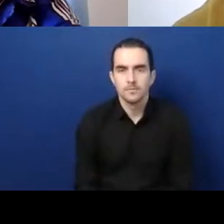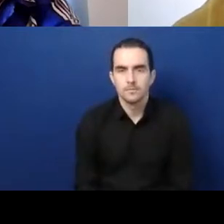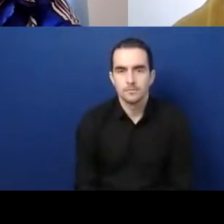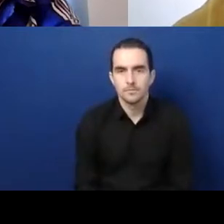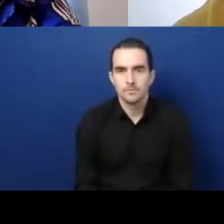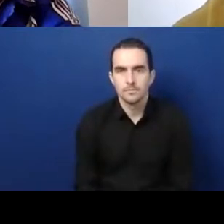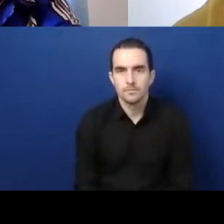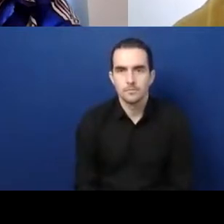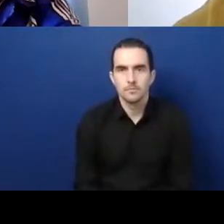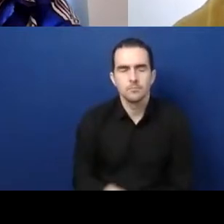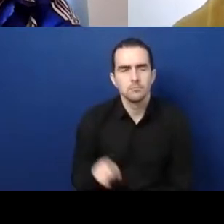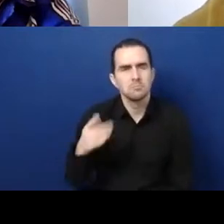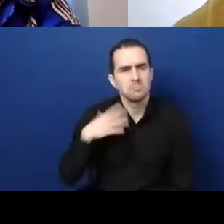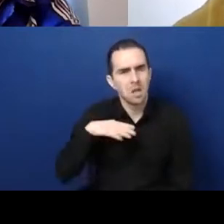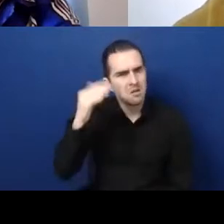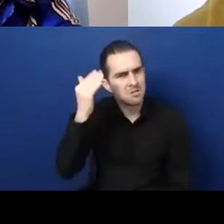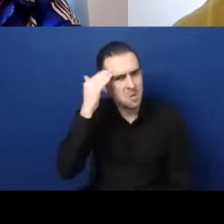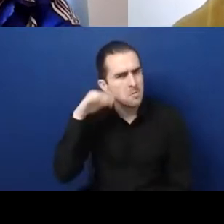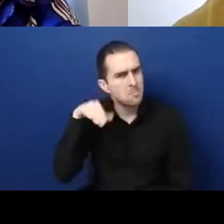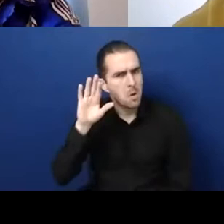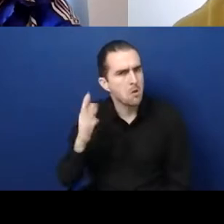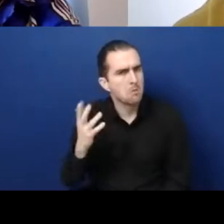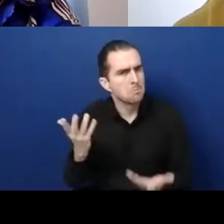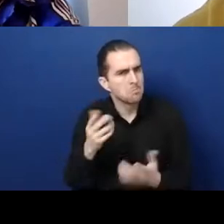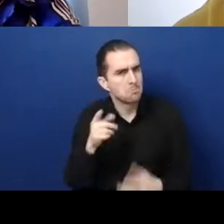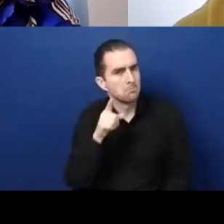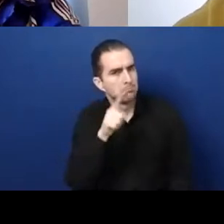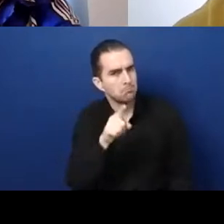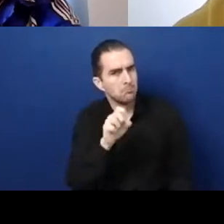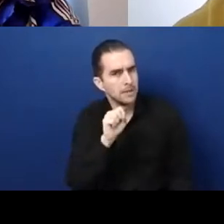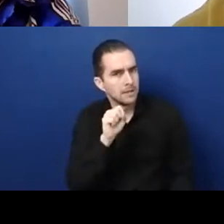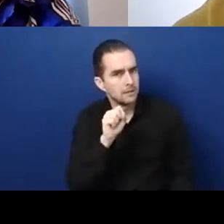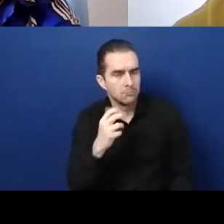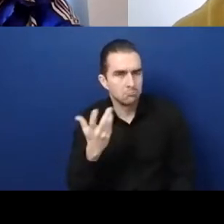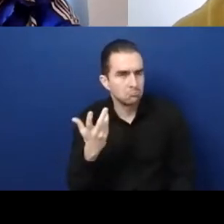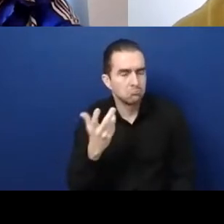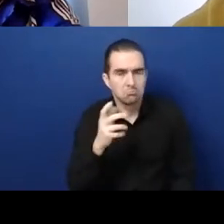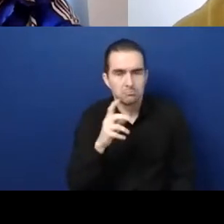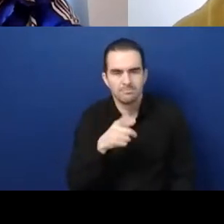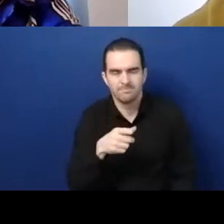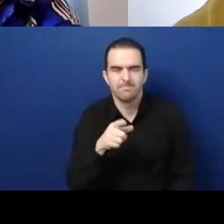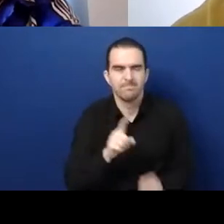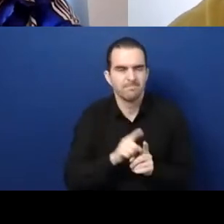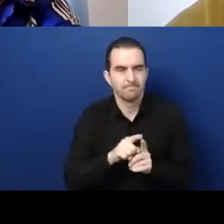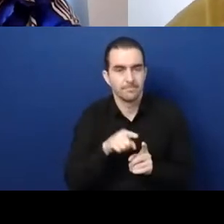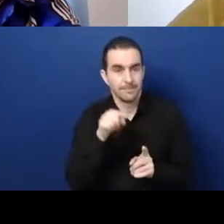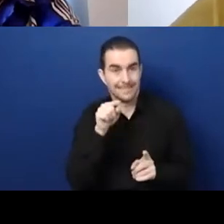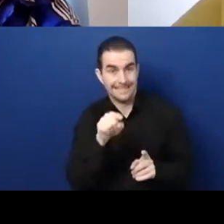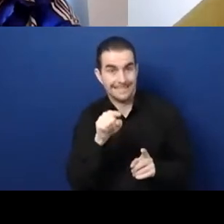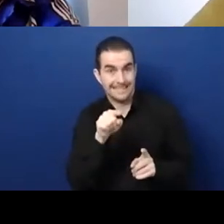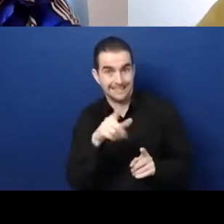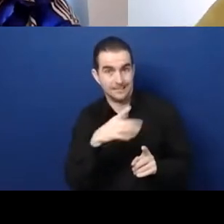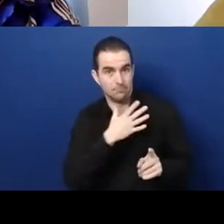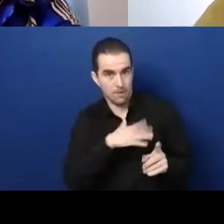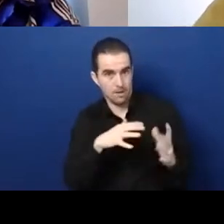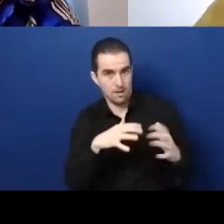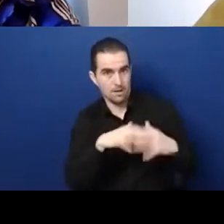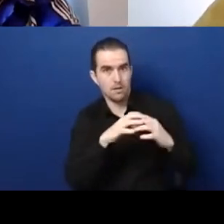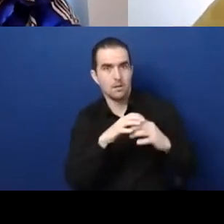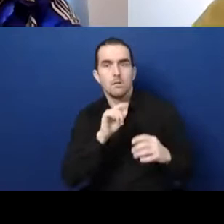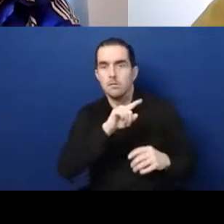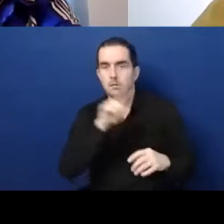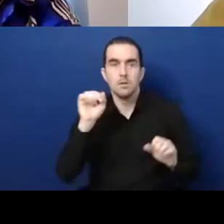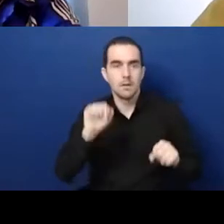works. Is it accessible by everyone, including those living with various forms of